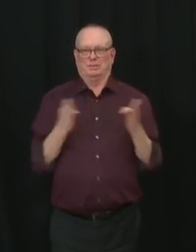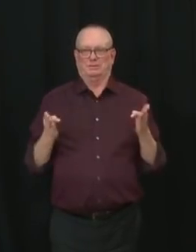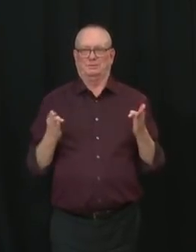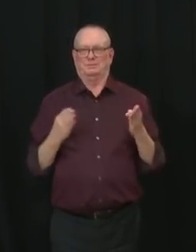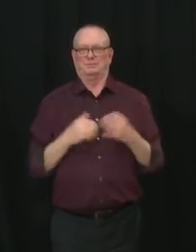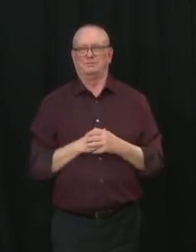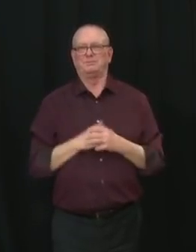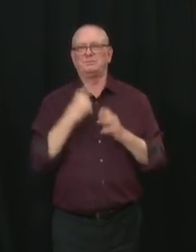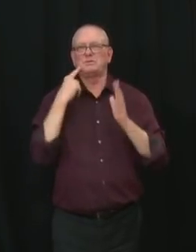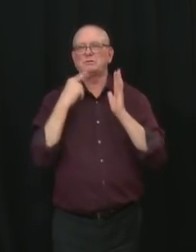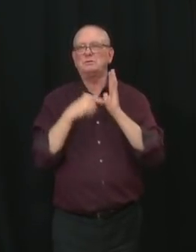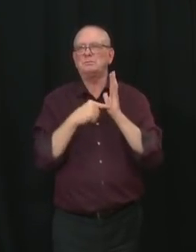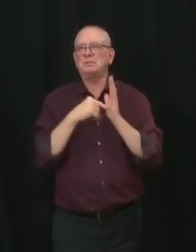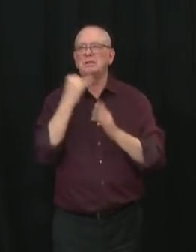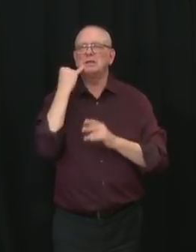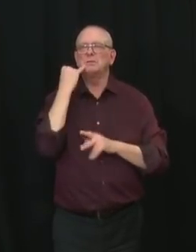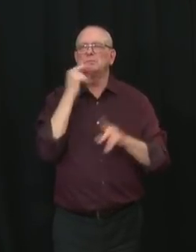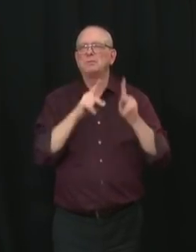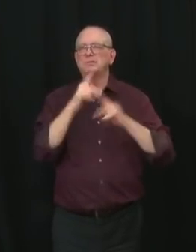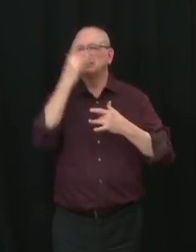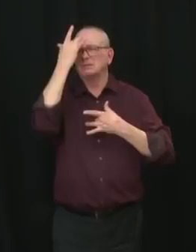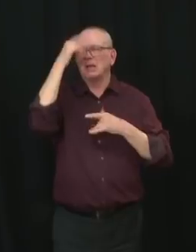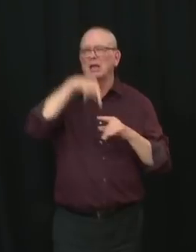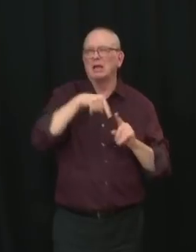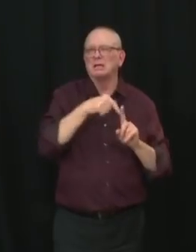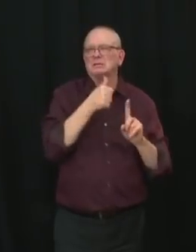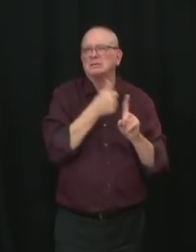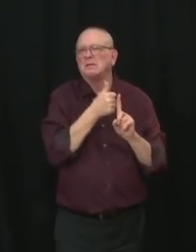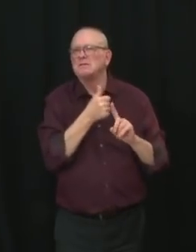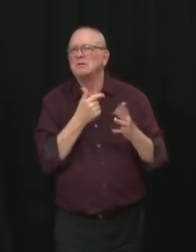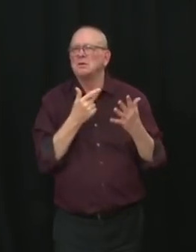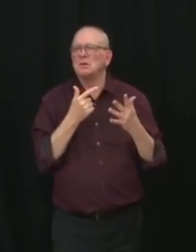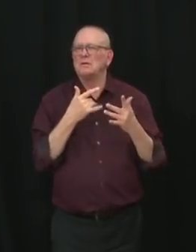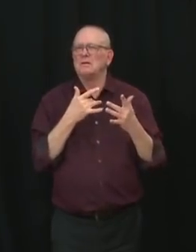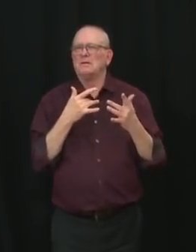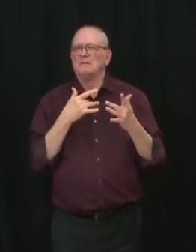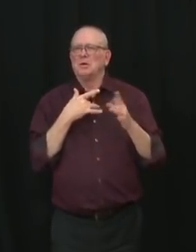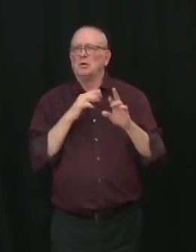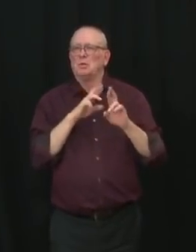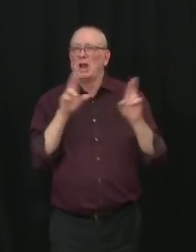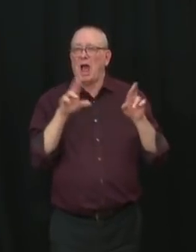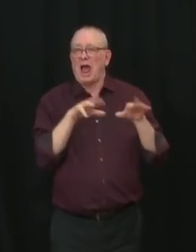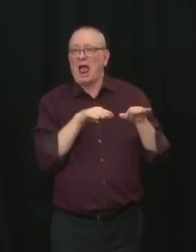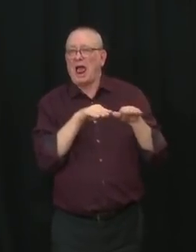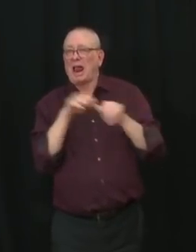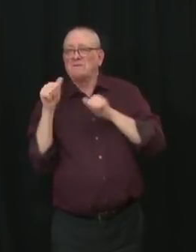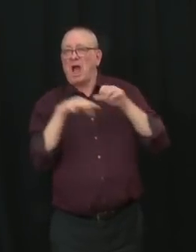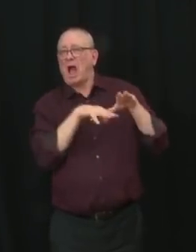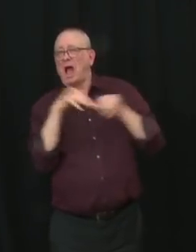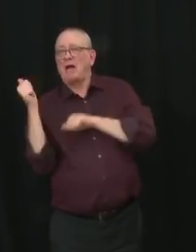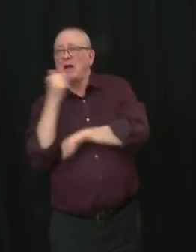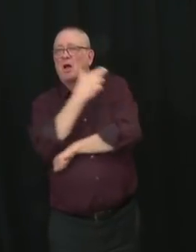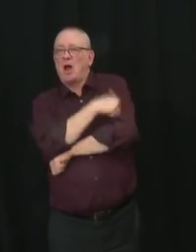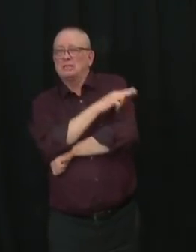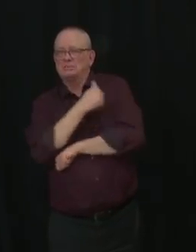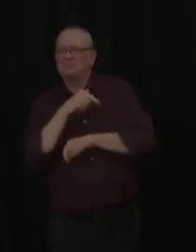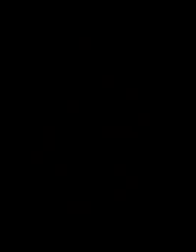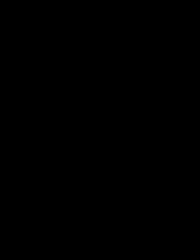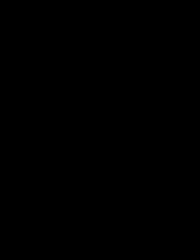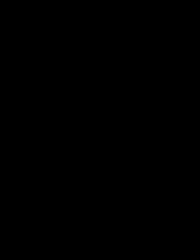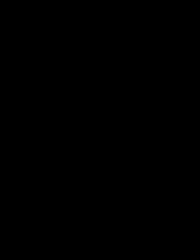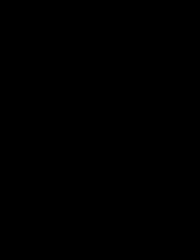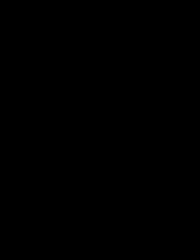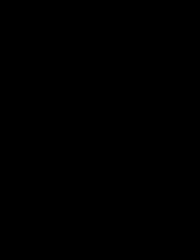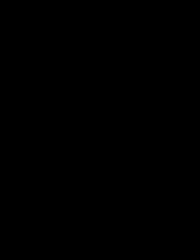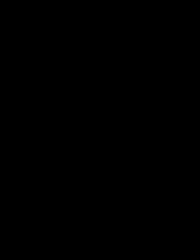close to being released from hospital, but they may need some ongoing monitoring and some ongoing health support